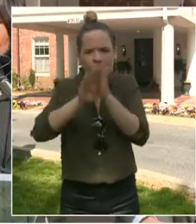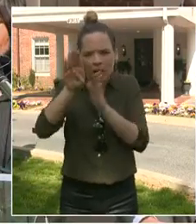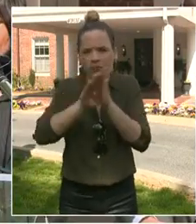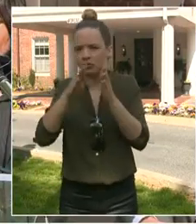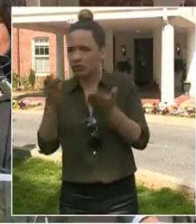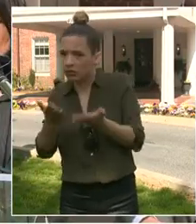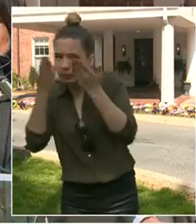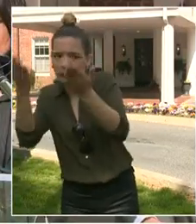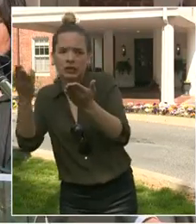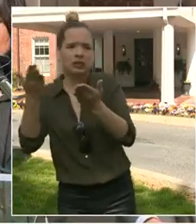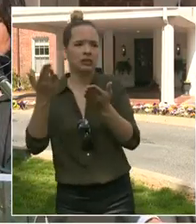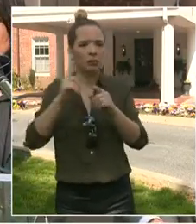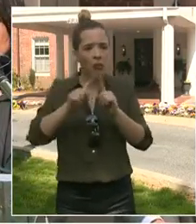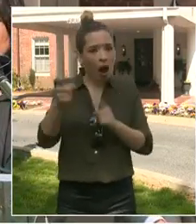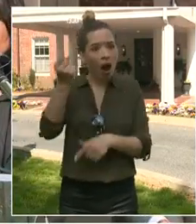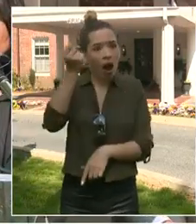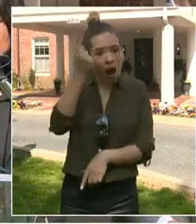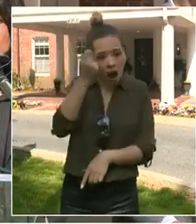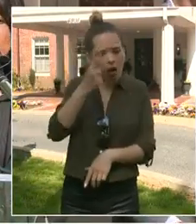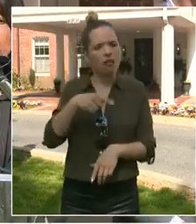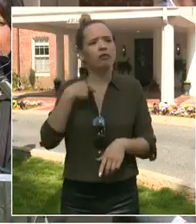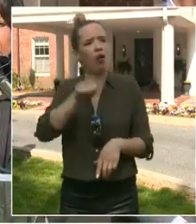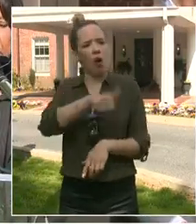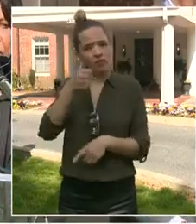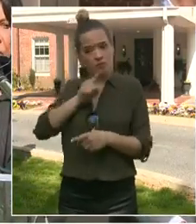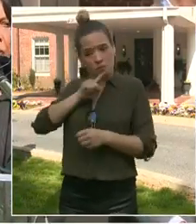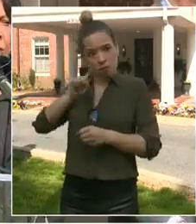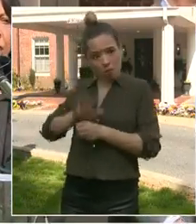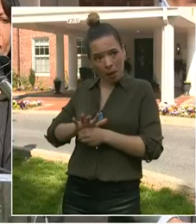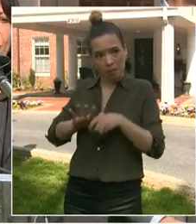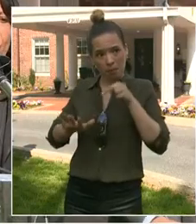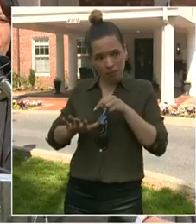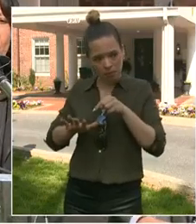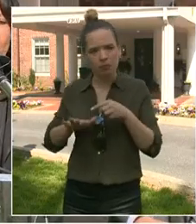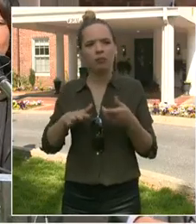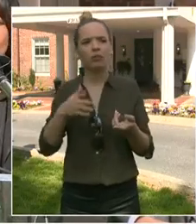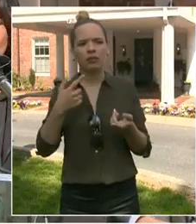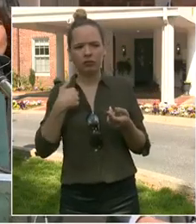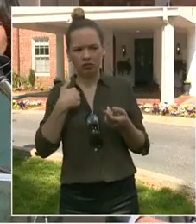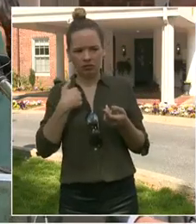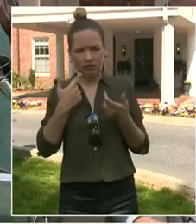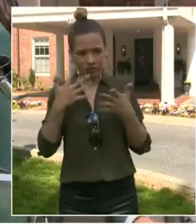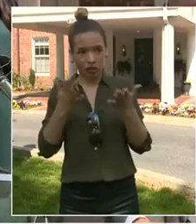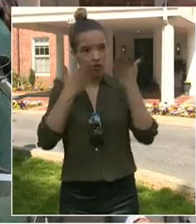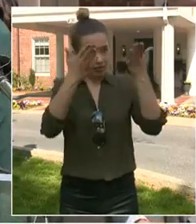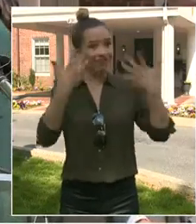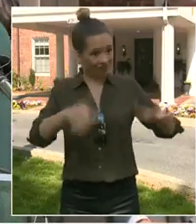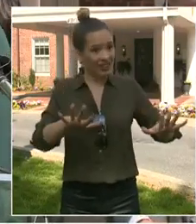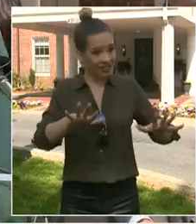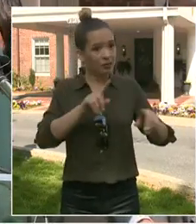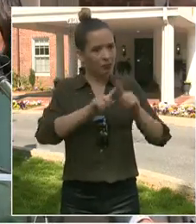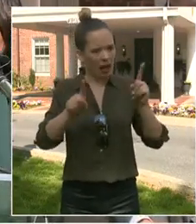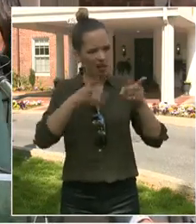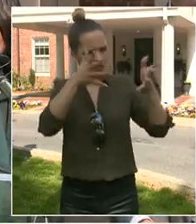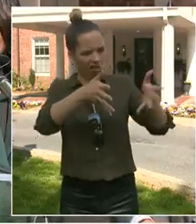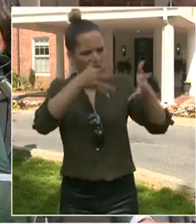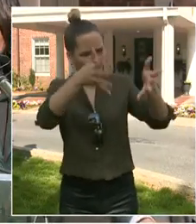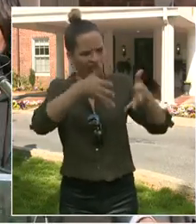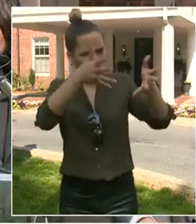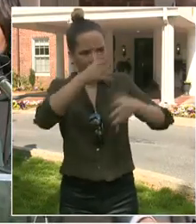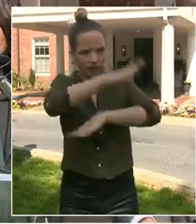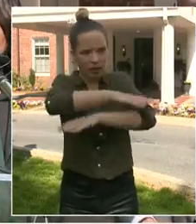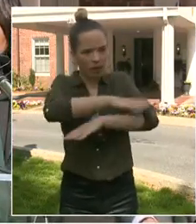Those recommendations won't sit on somebody's desk, but we're actually going to transform them